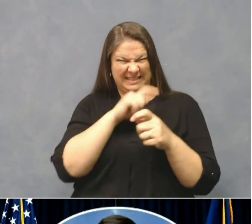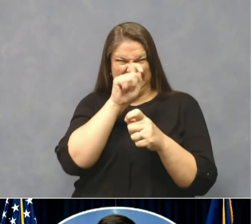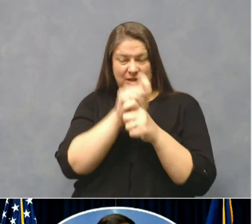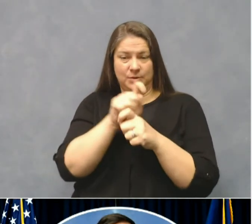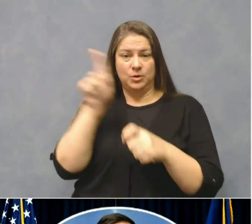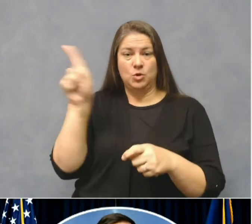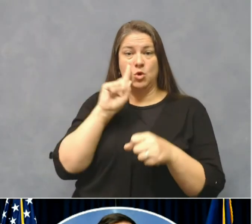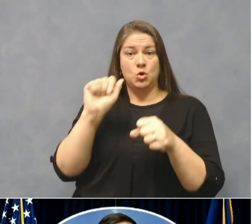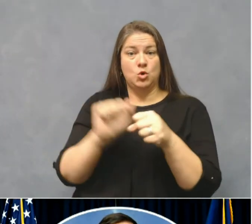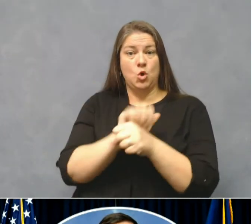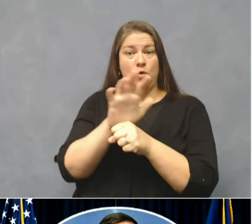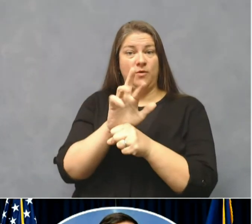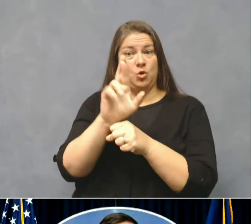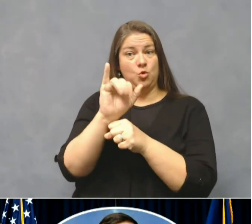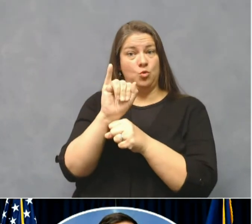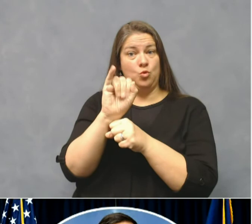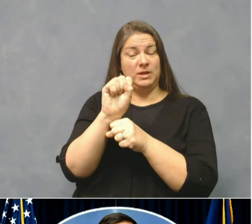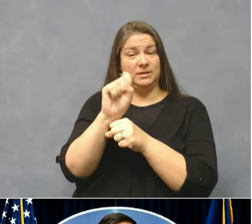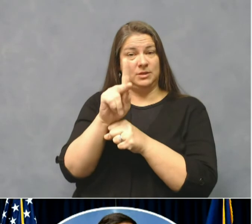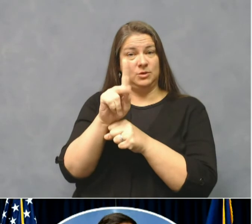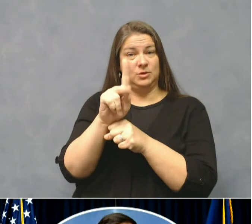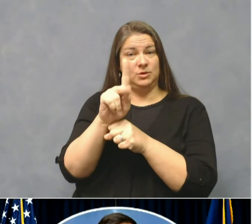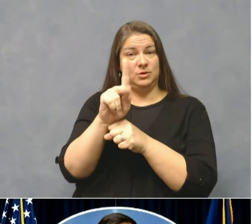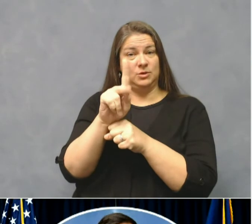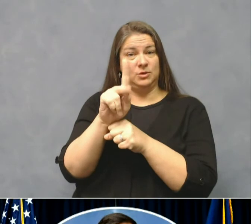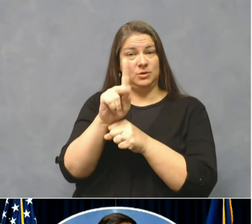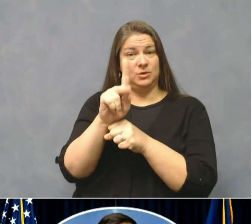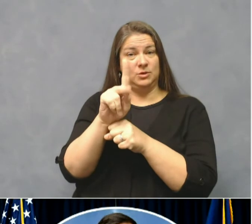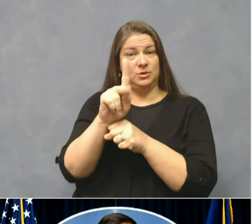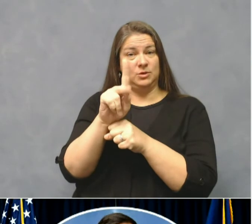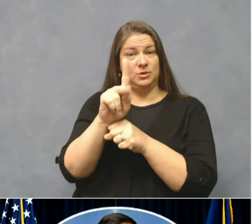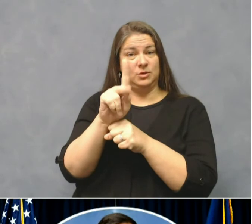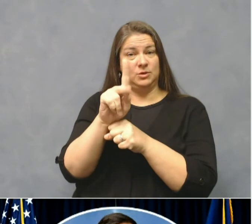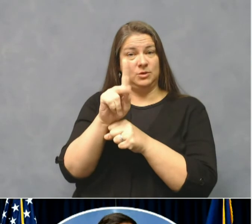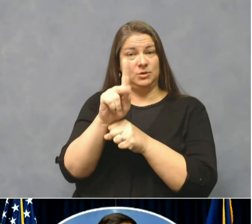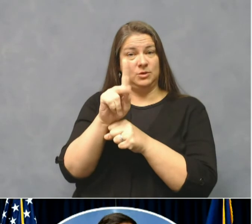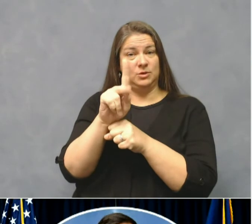all Americans is at a historic